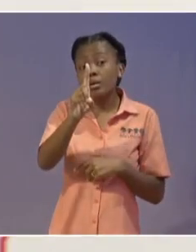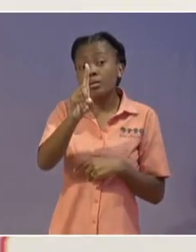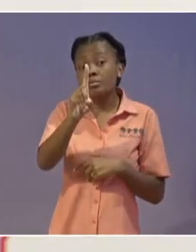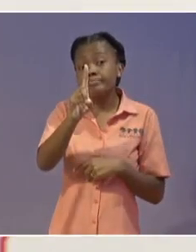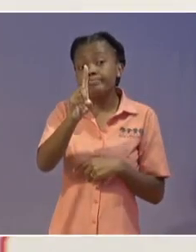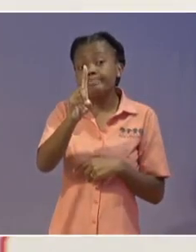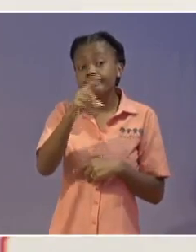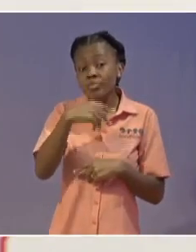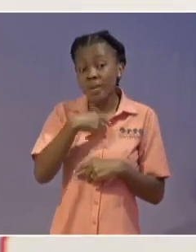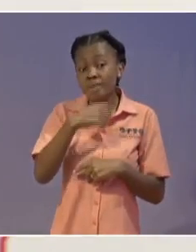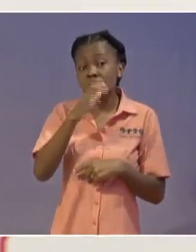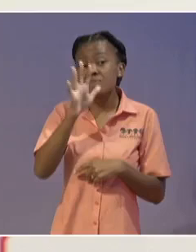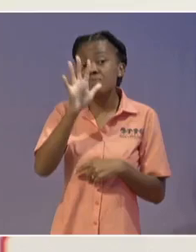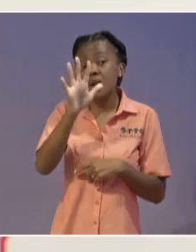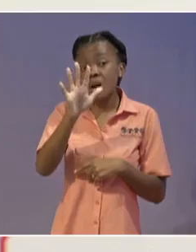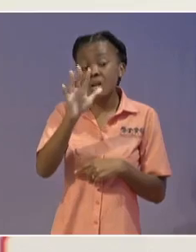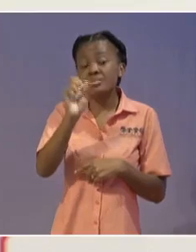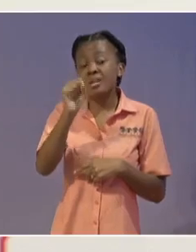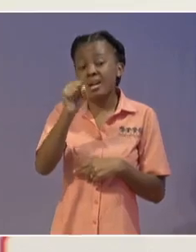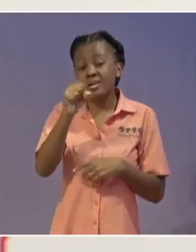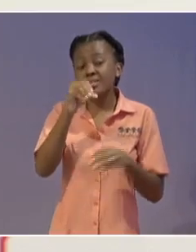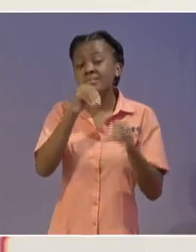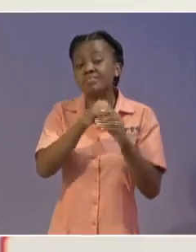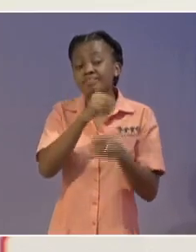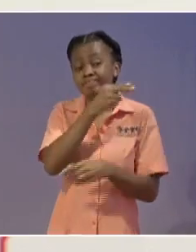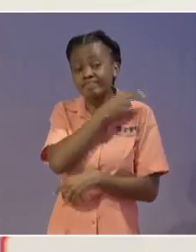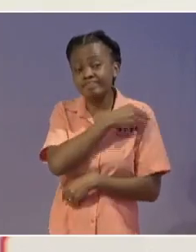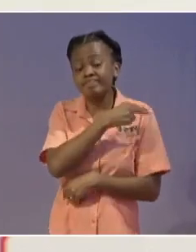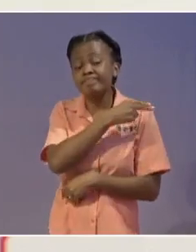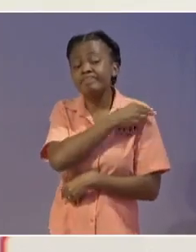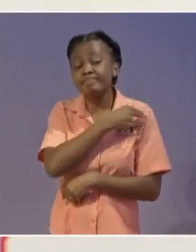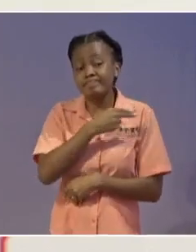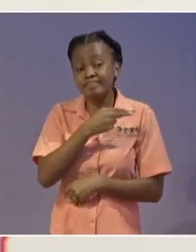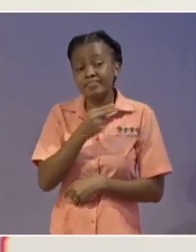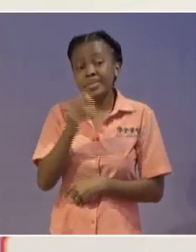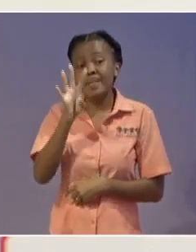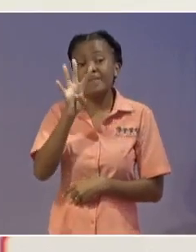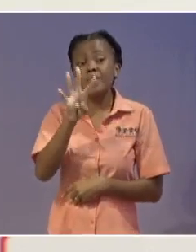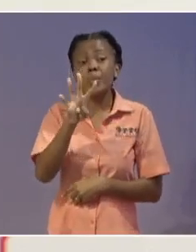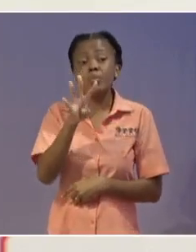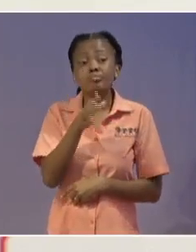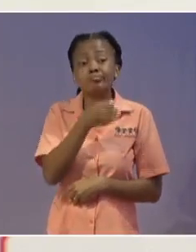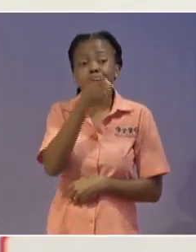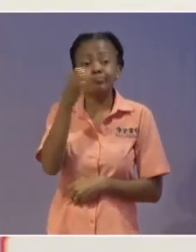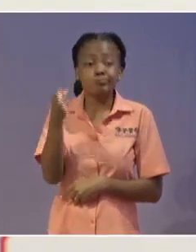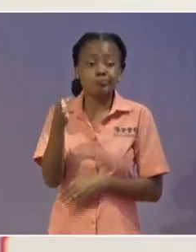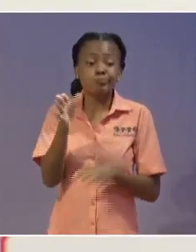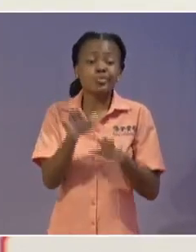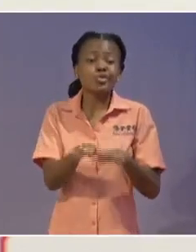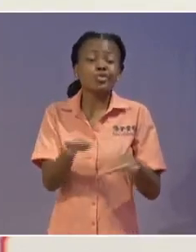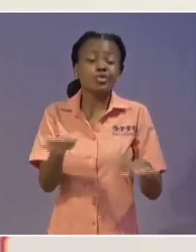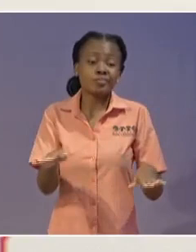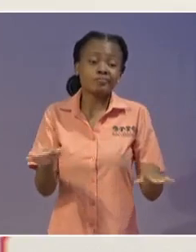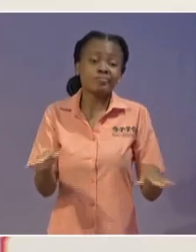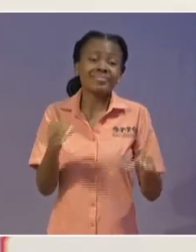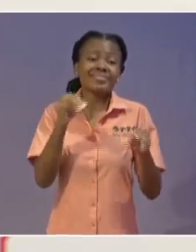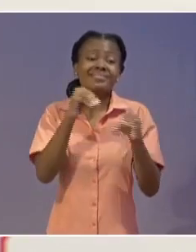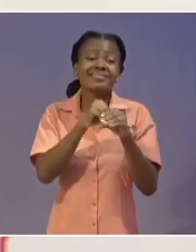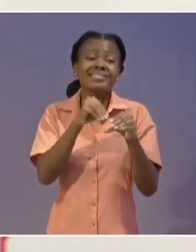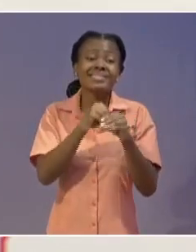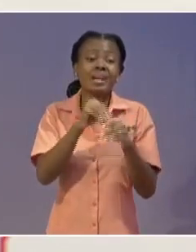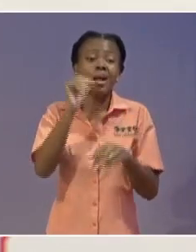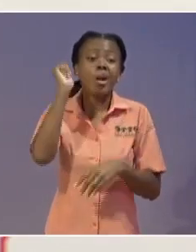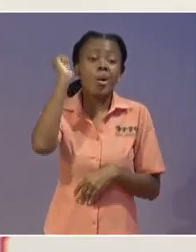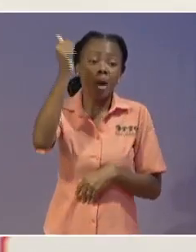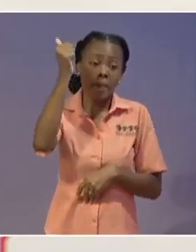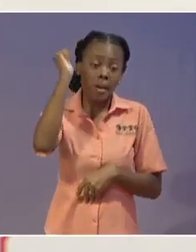cases right now at hospital. We have 4 of those pediatric cases in the Arima General